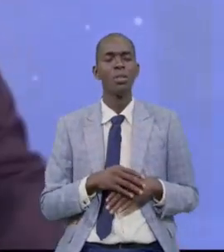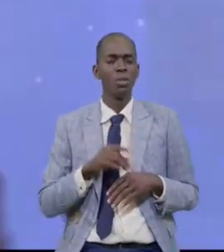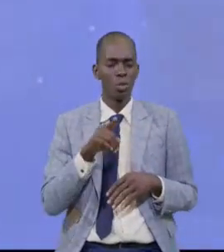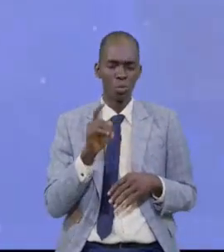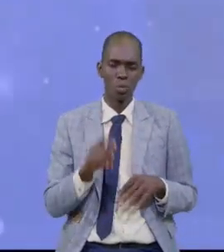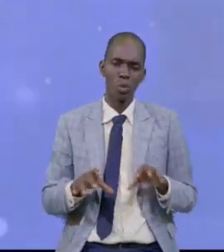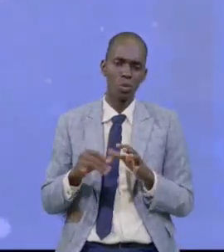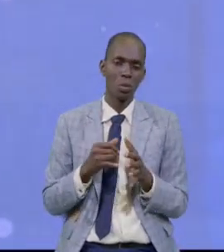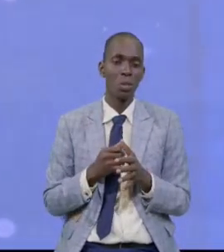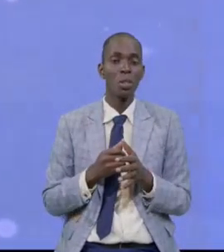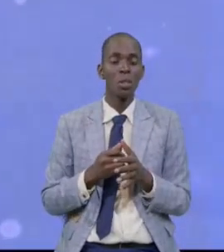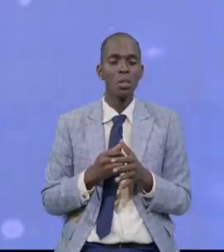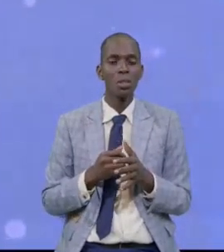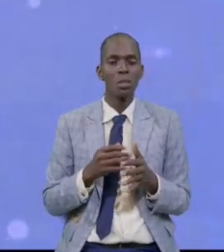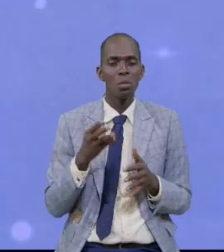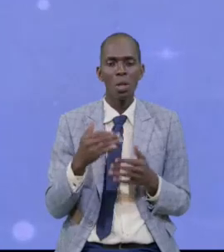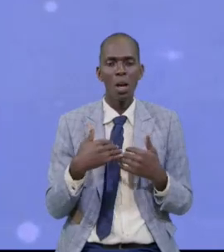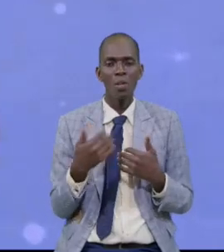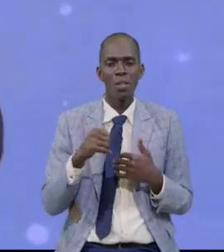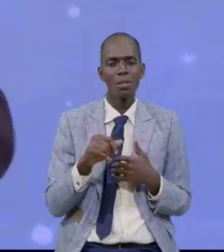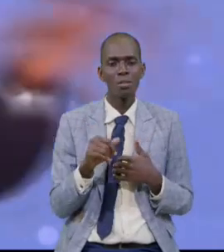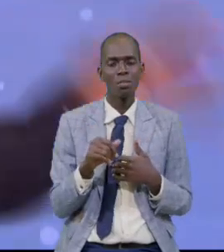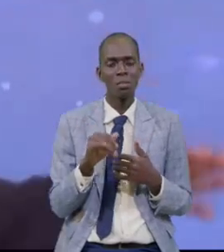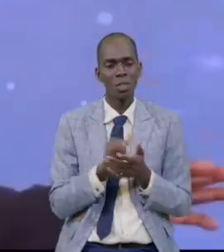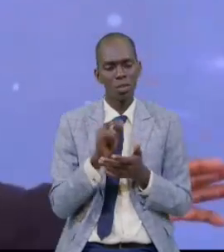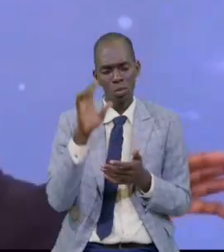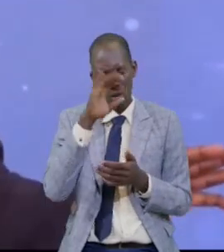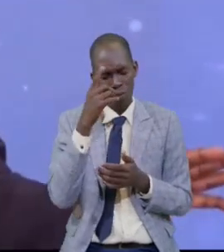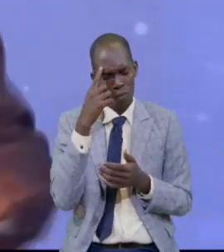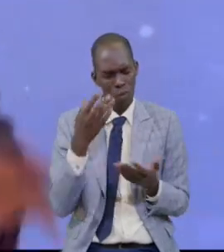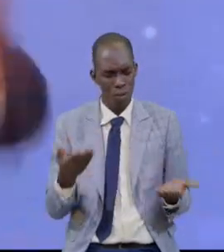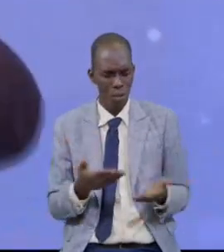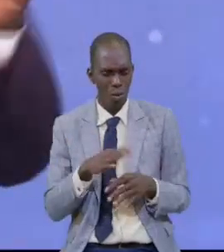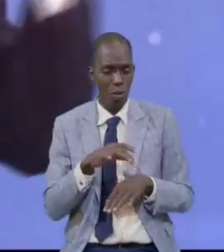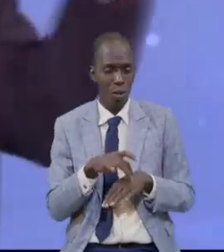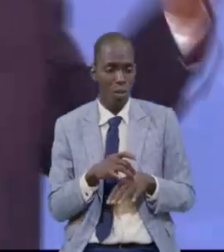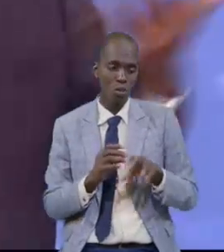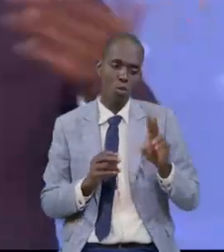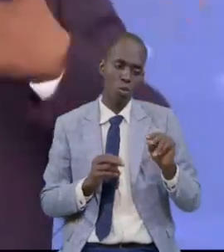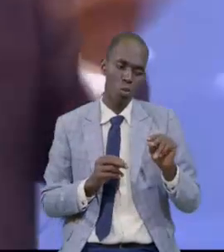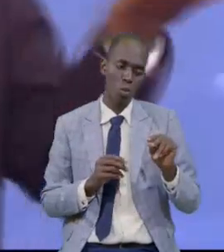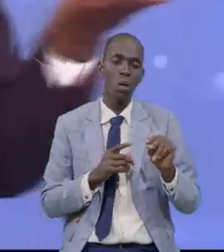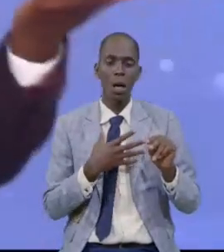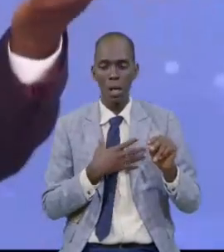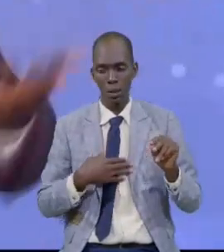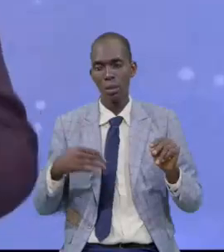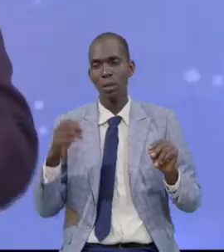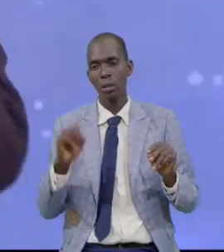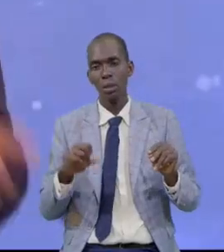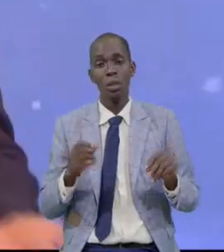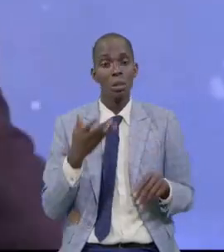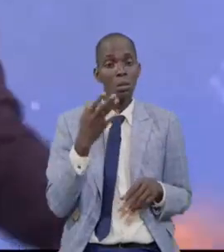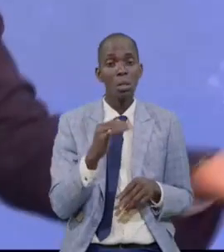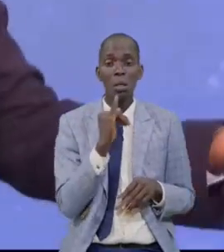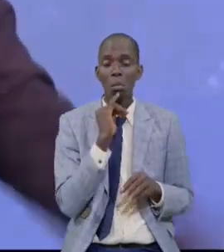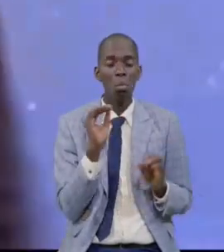on earth. No, but yes. There's nothing he needed for himself that he